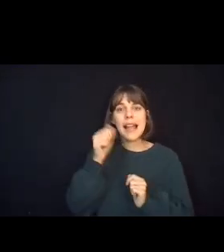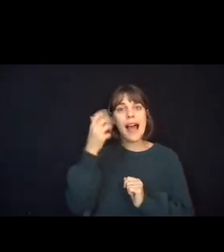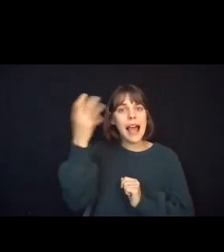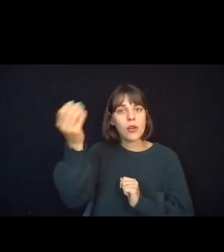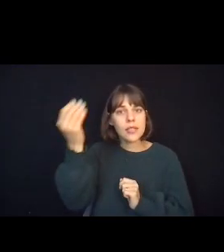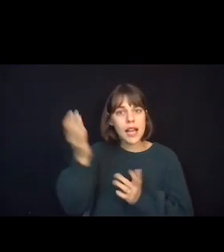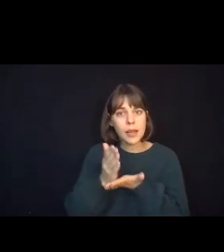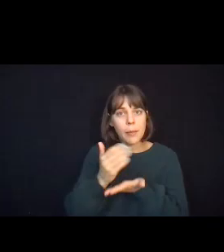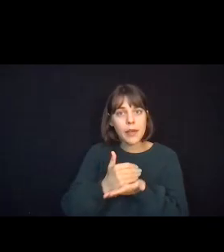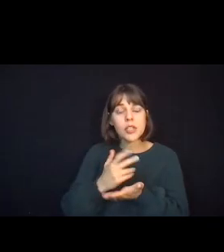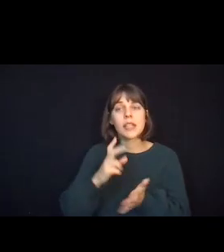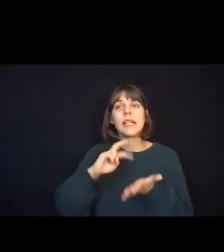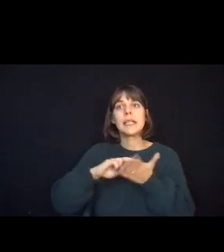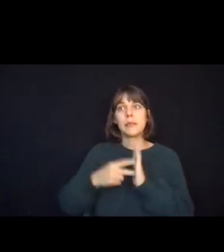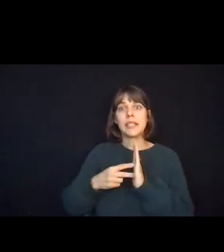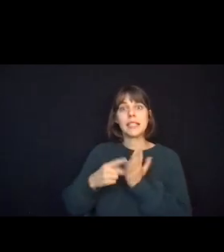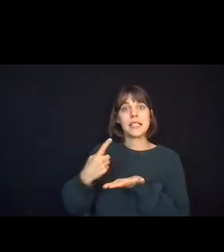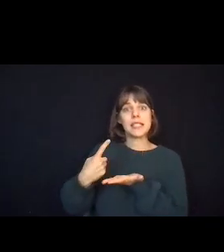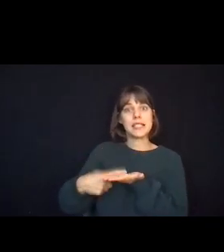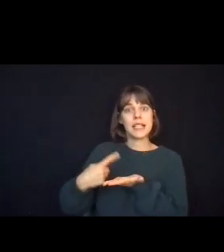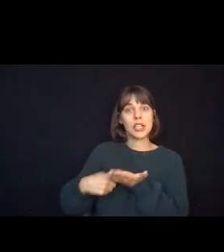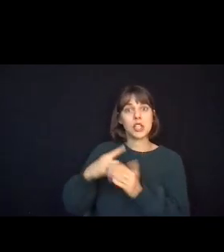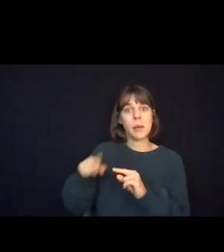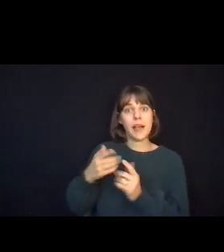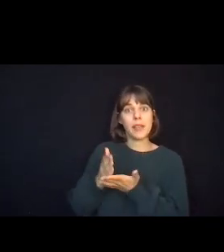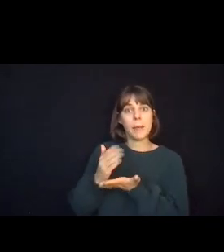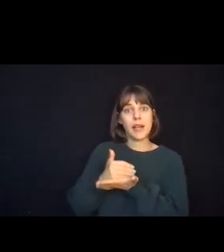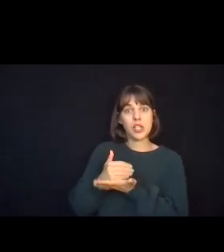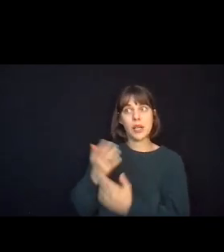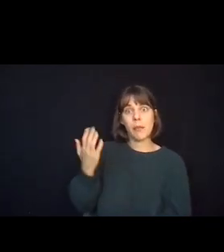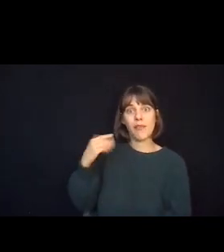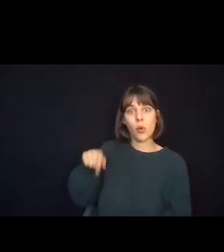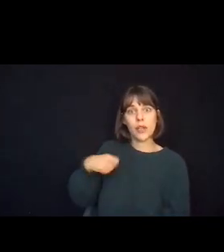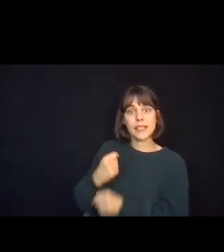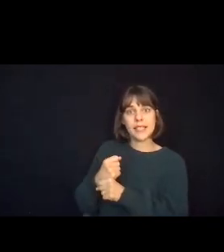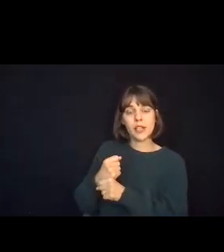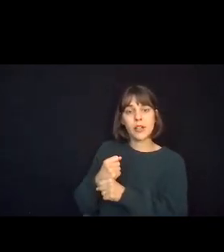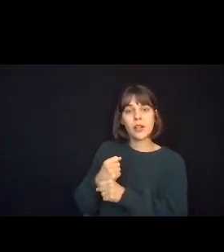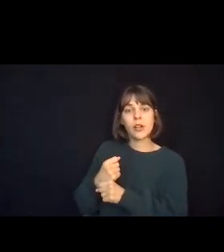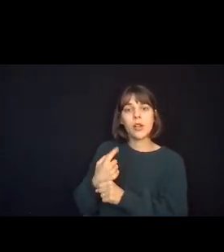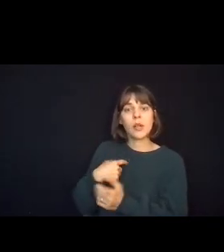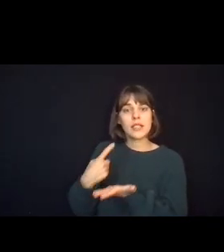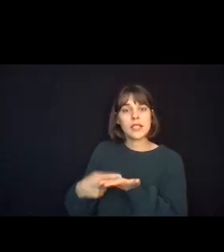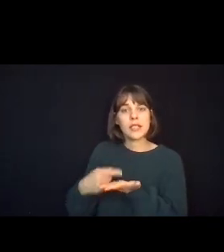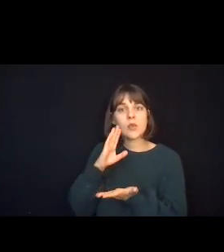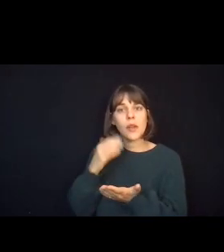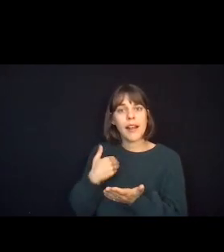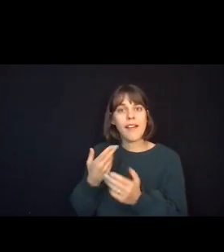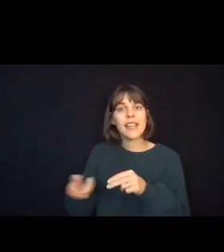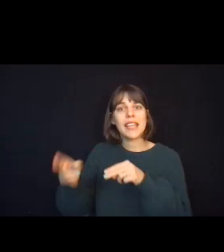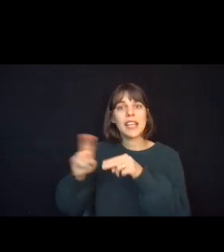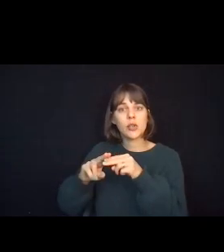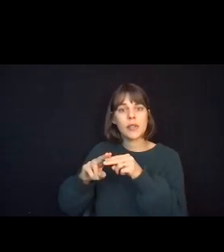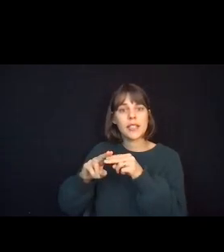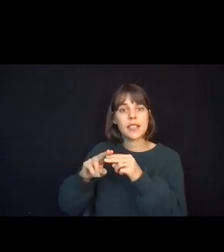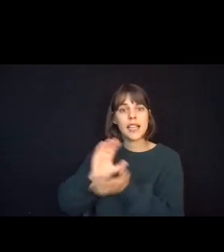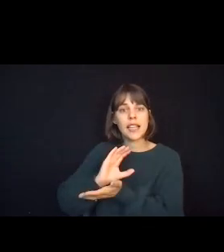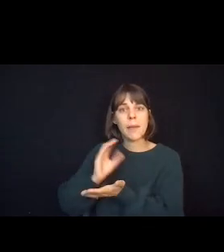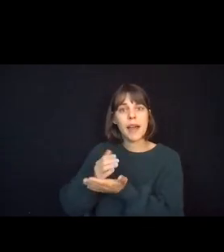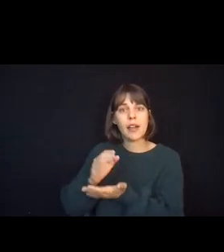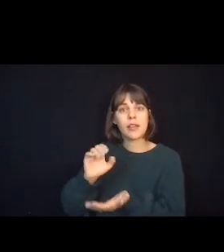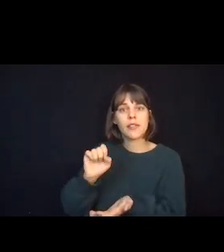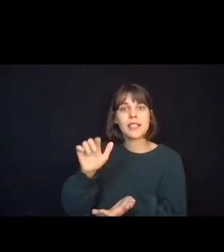the discussion around the budget earlier in the year was that we'd have an increase in the amount of sales and use tax that is allocated